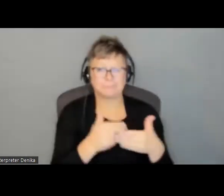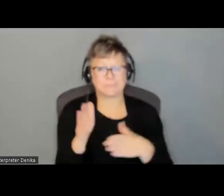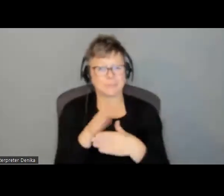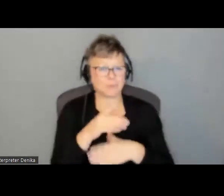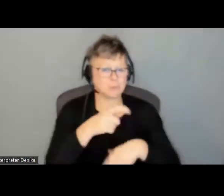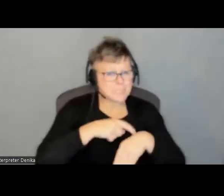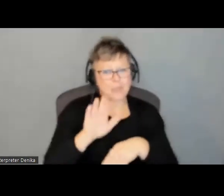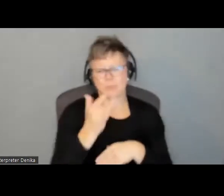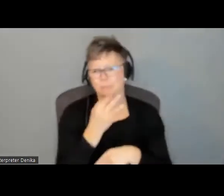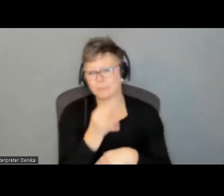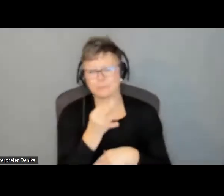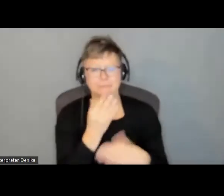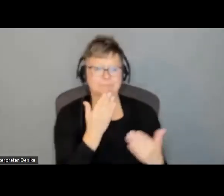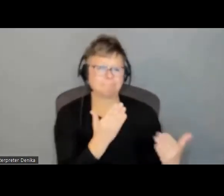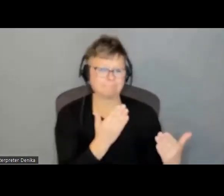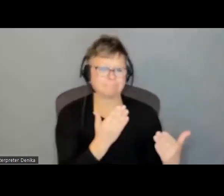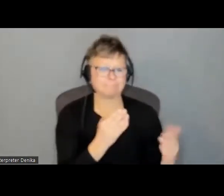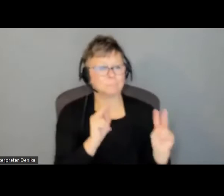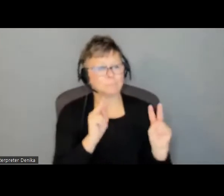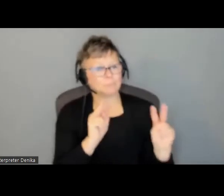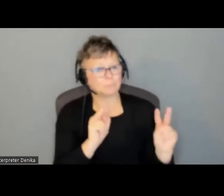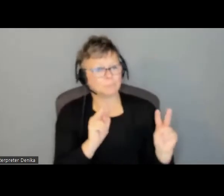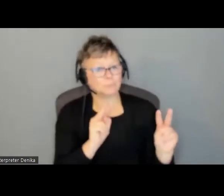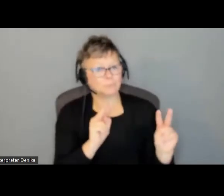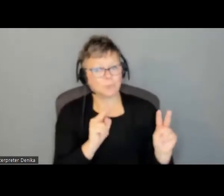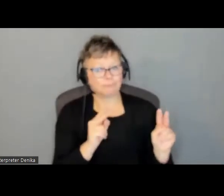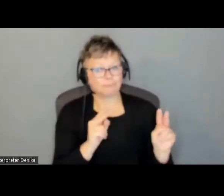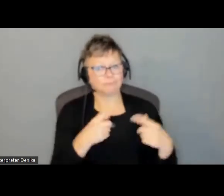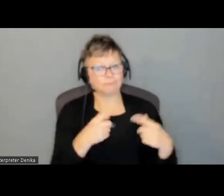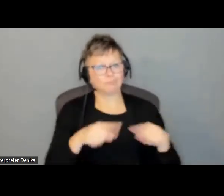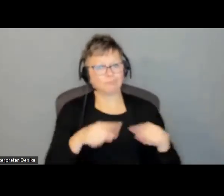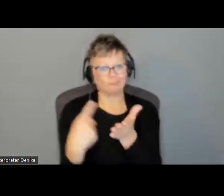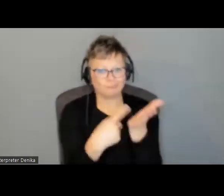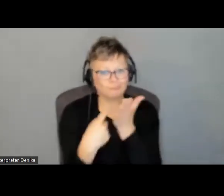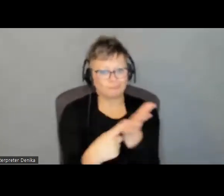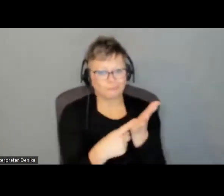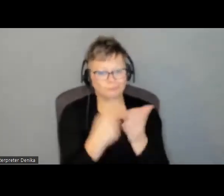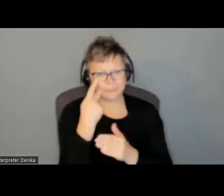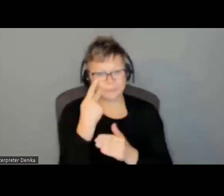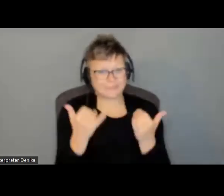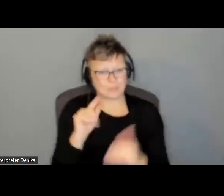today. We look forward to the discussion. David, over to you, please.